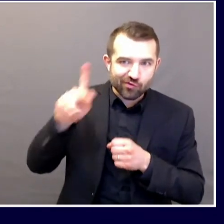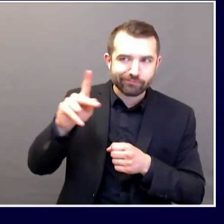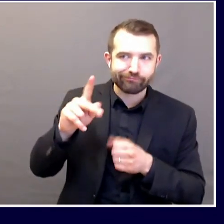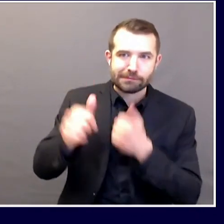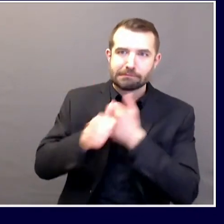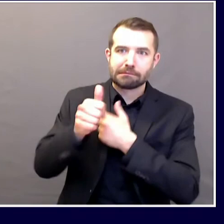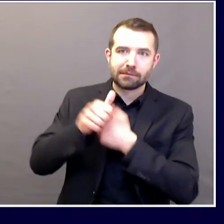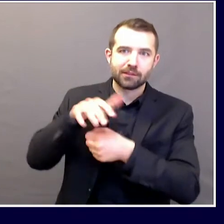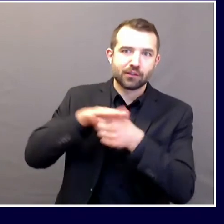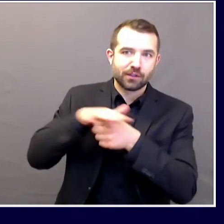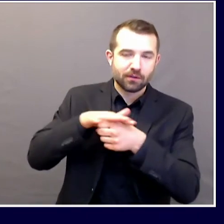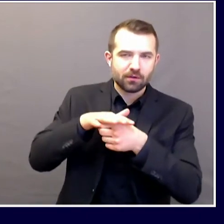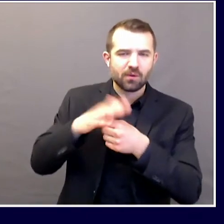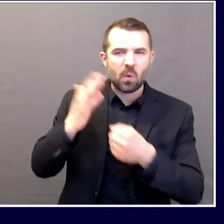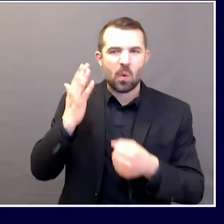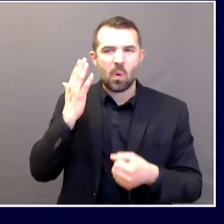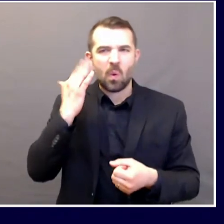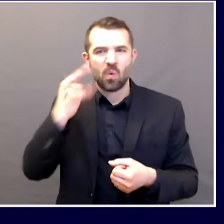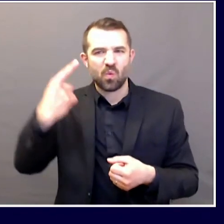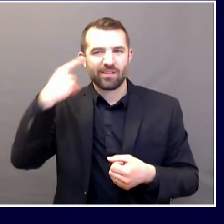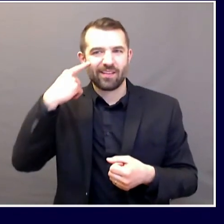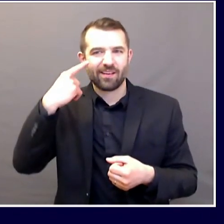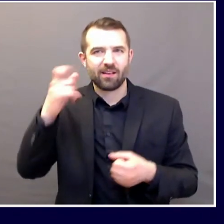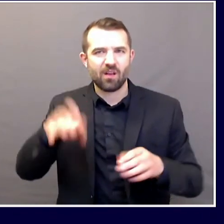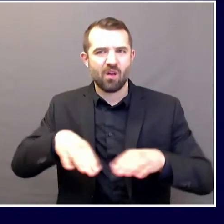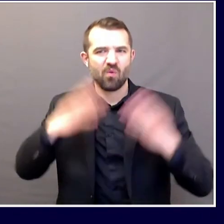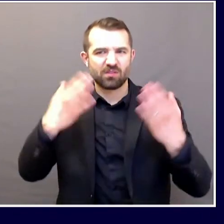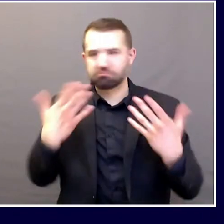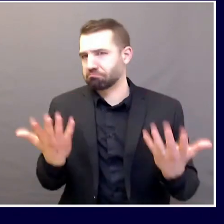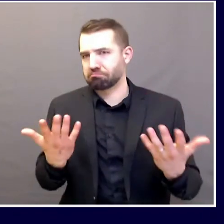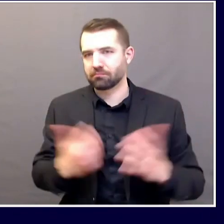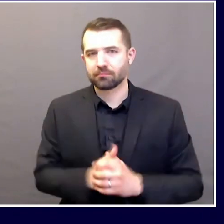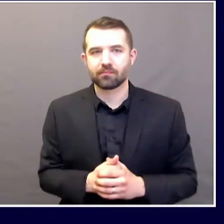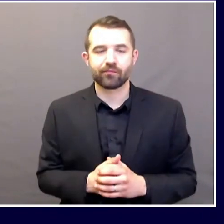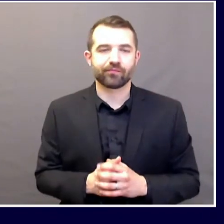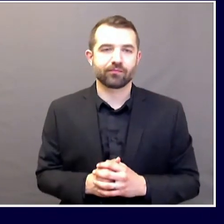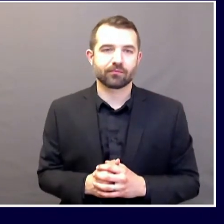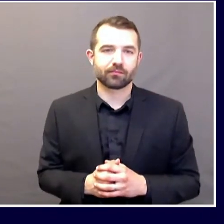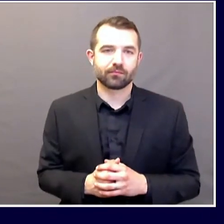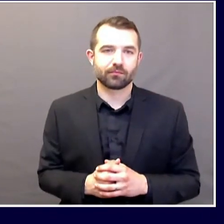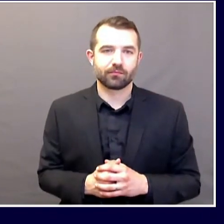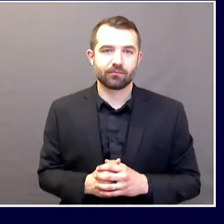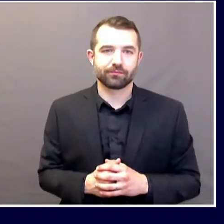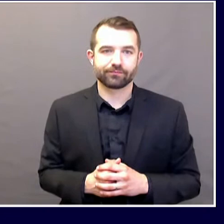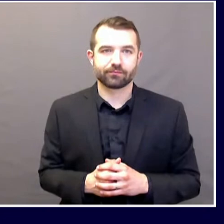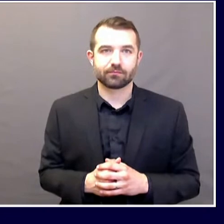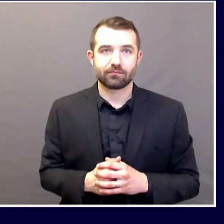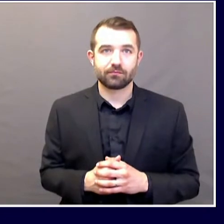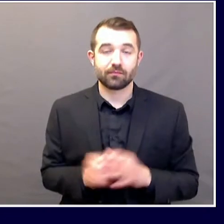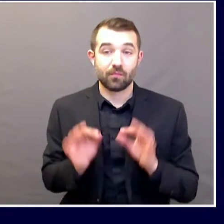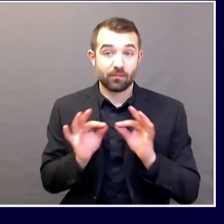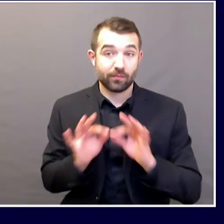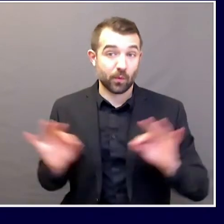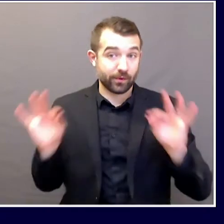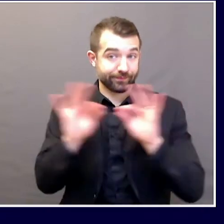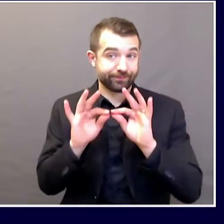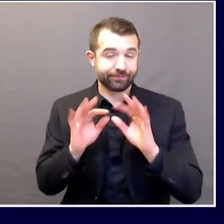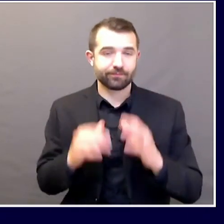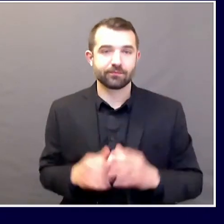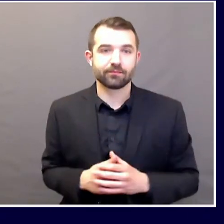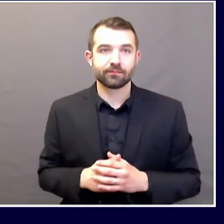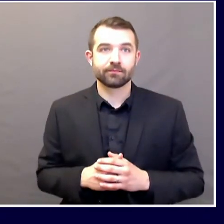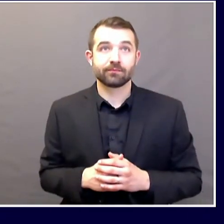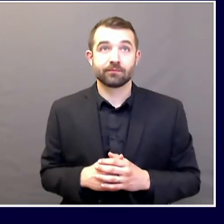no longer decreasing? Well, I think there's a couple of things to note. The first is that although bars are slated for reopening